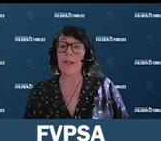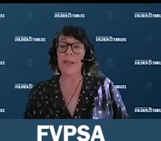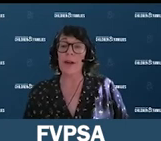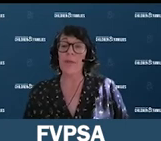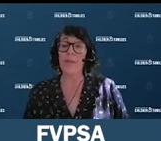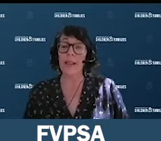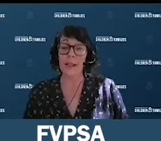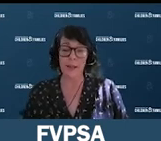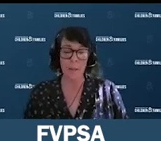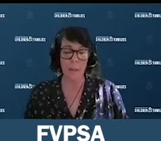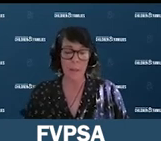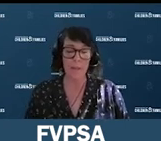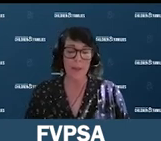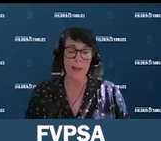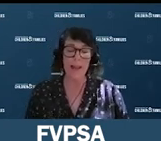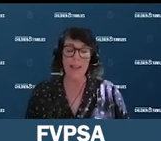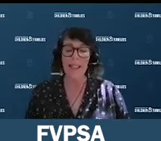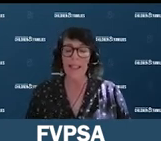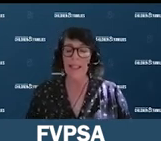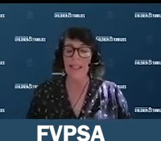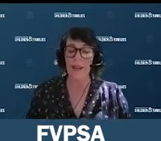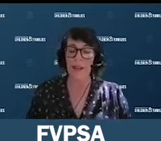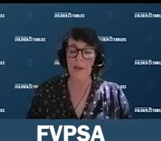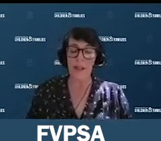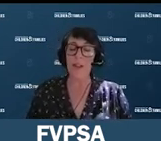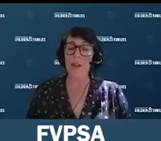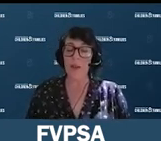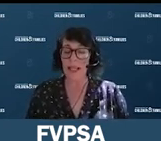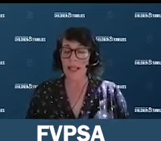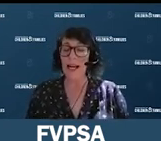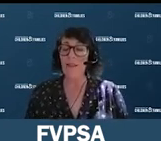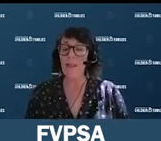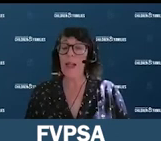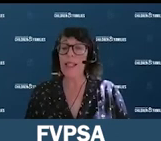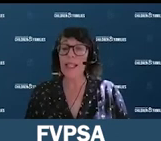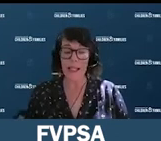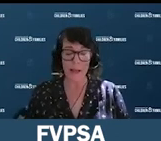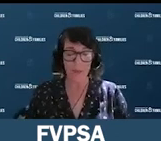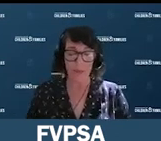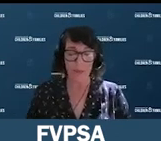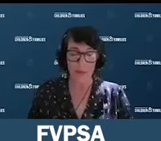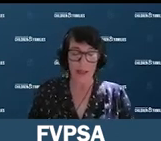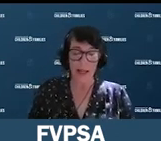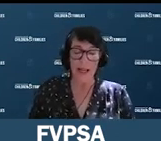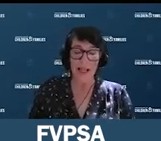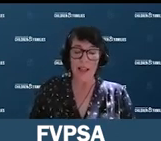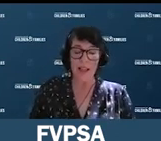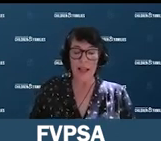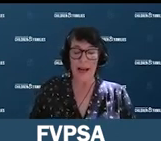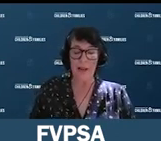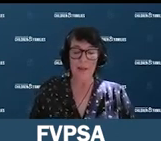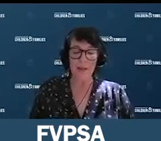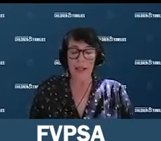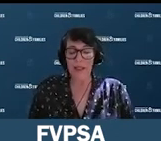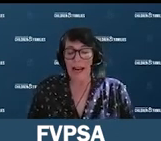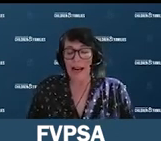your FVPSA ARP funds. Things to consider when determining these kinds of policies is to think